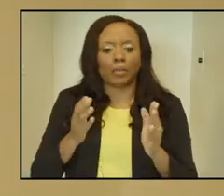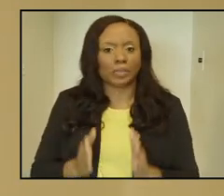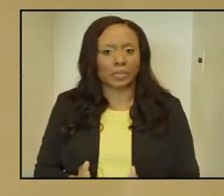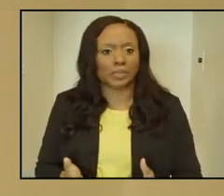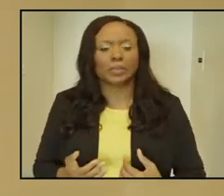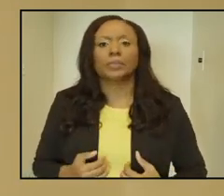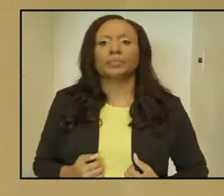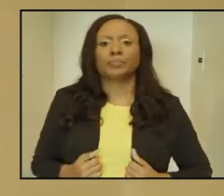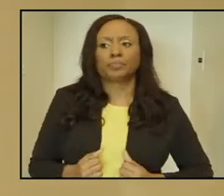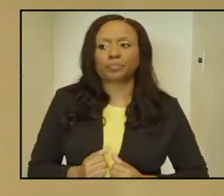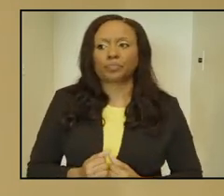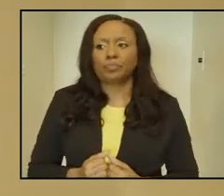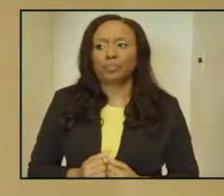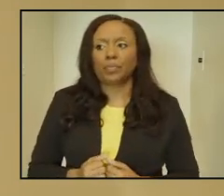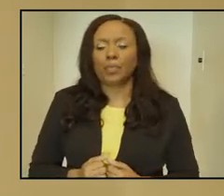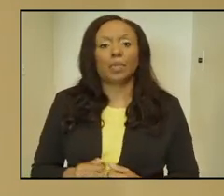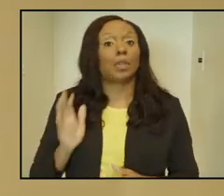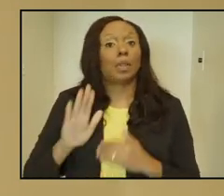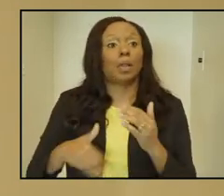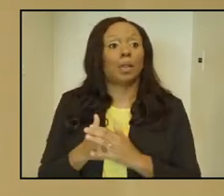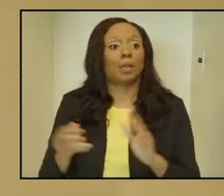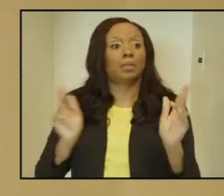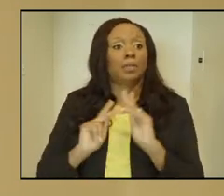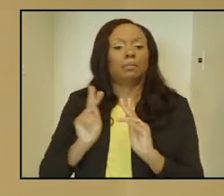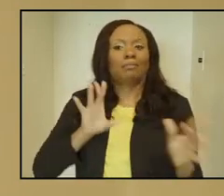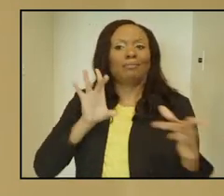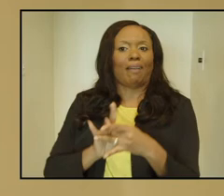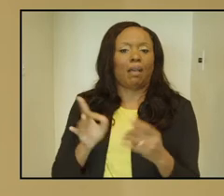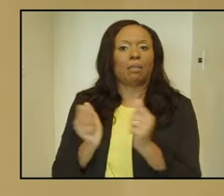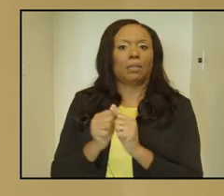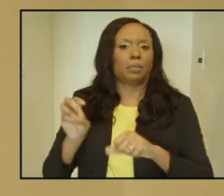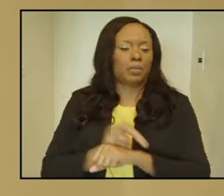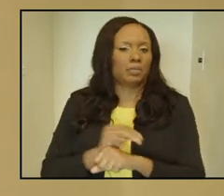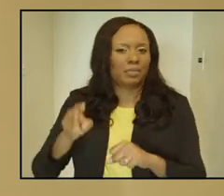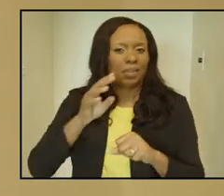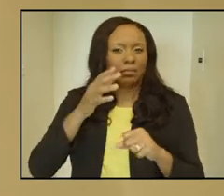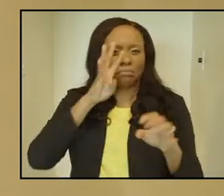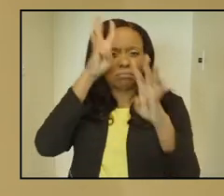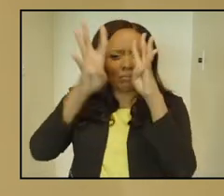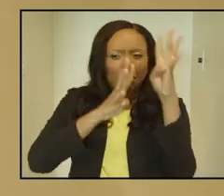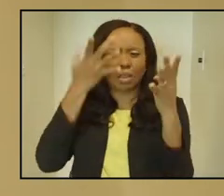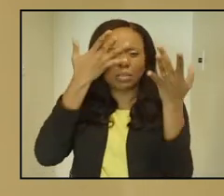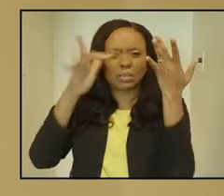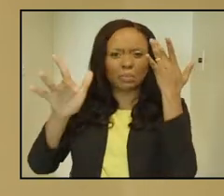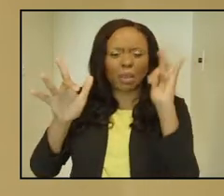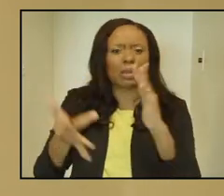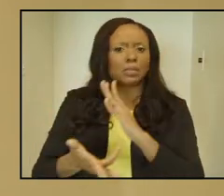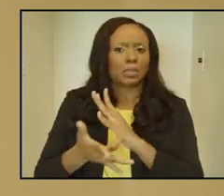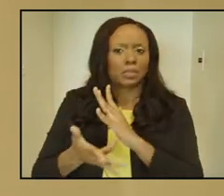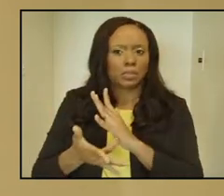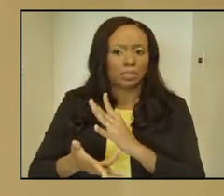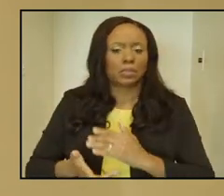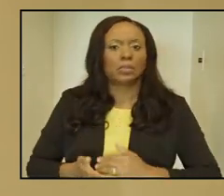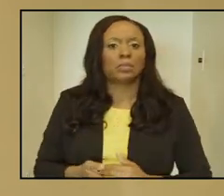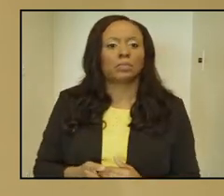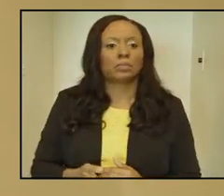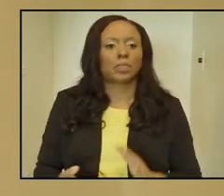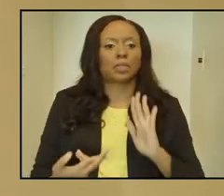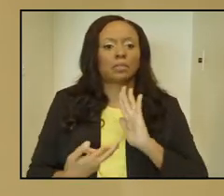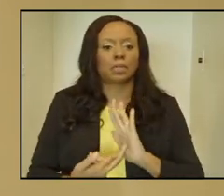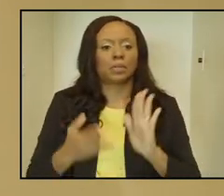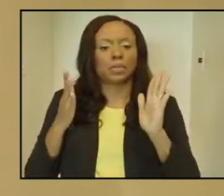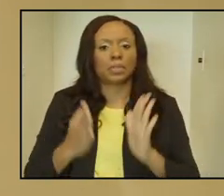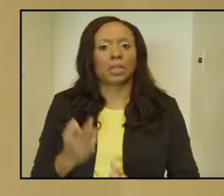Property Office and of the Ministry of Innovation, Science and Smart Technology. Representatives of